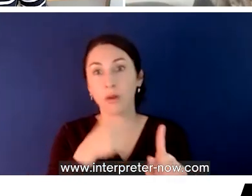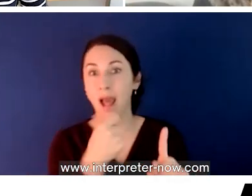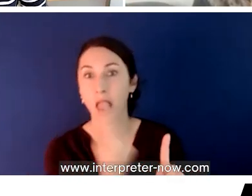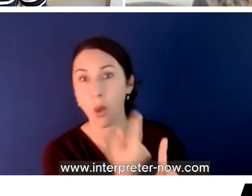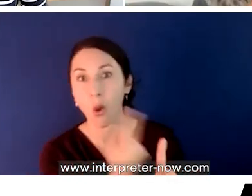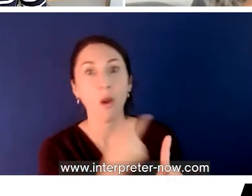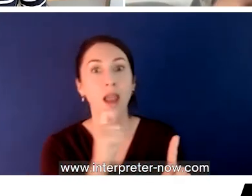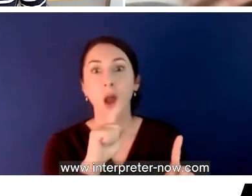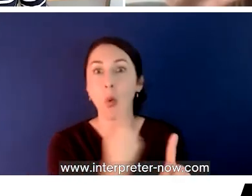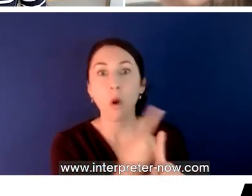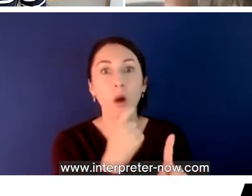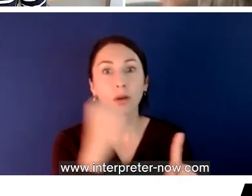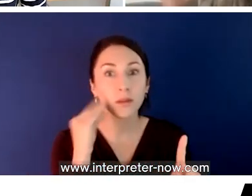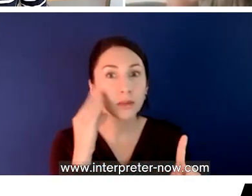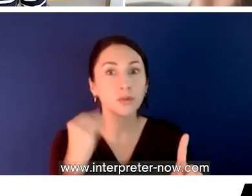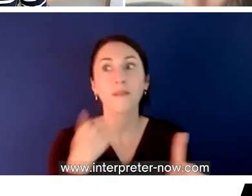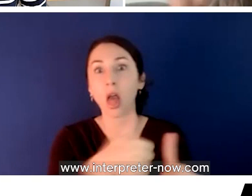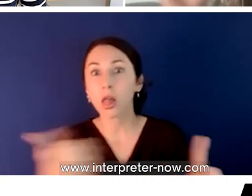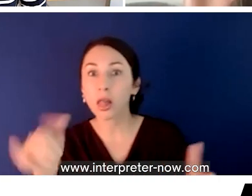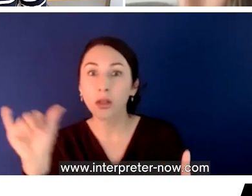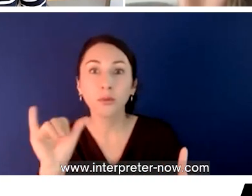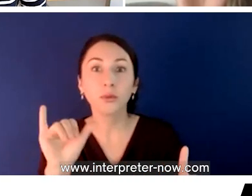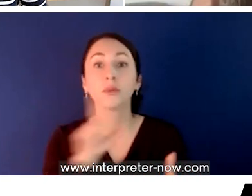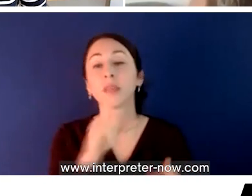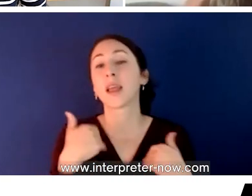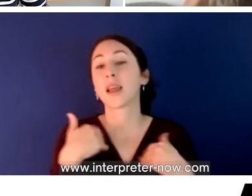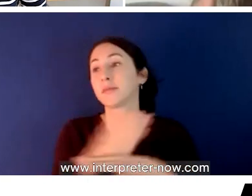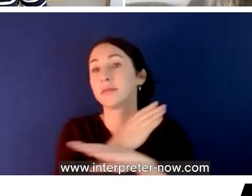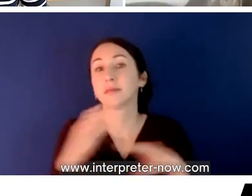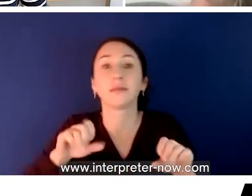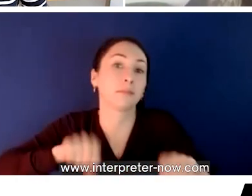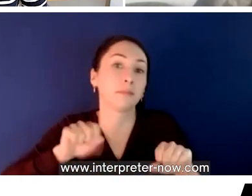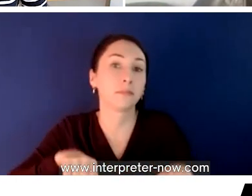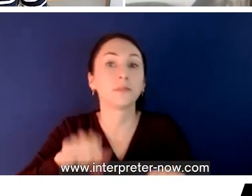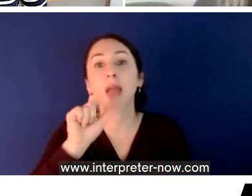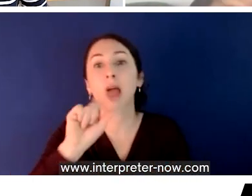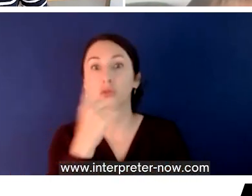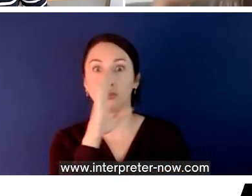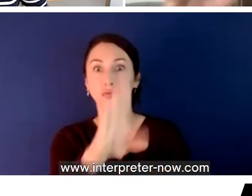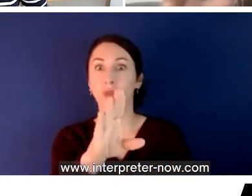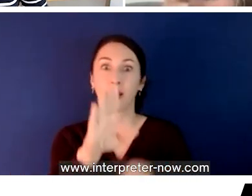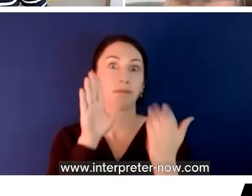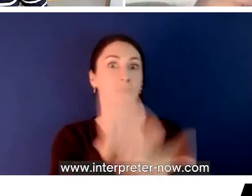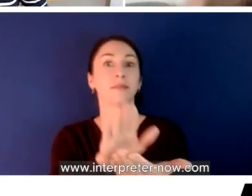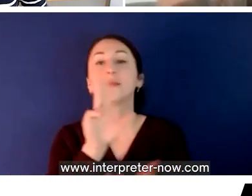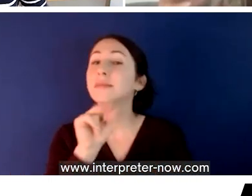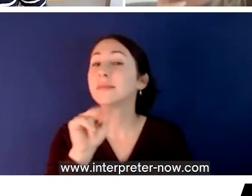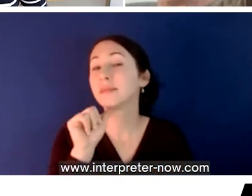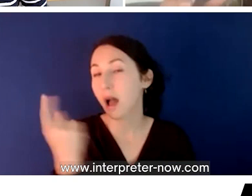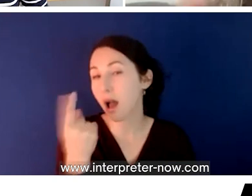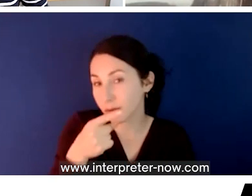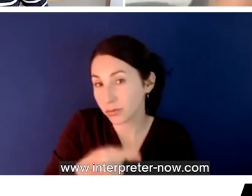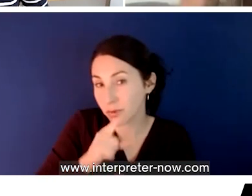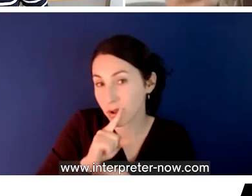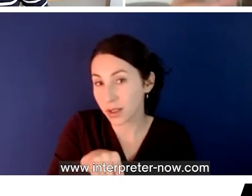kind of a whole gamut of things that people can do. And it doesn't always have to be like direct confrontation. That's not necessarily always the